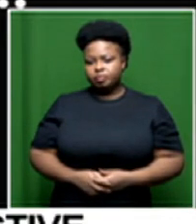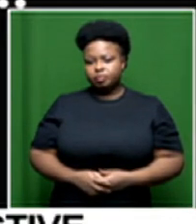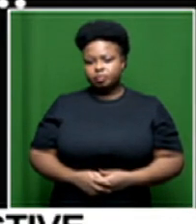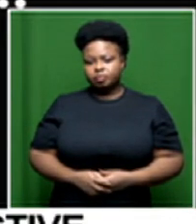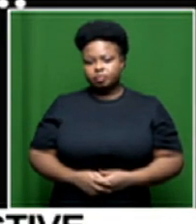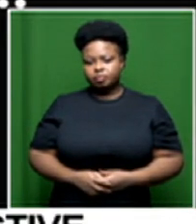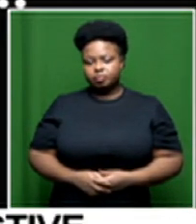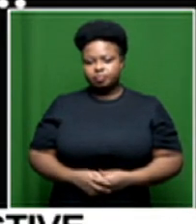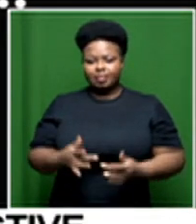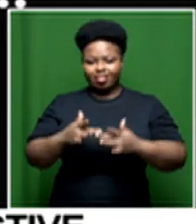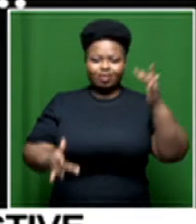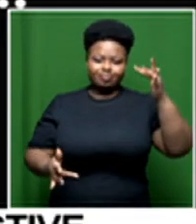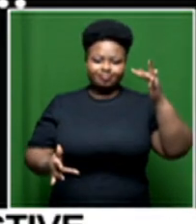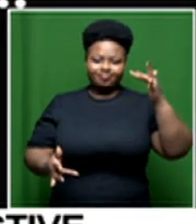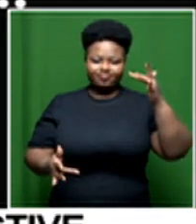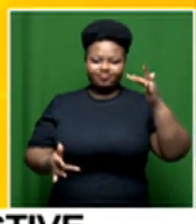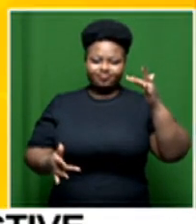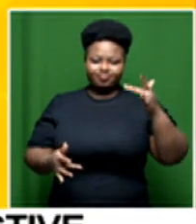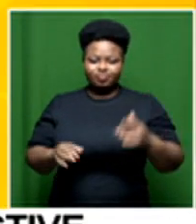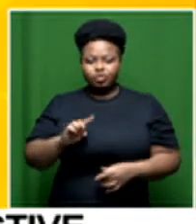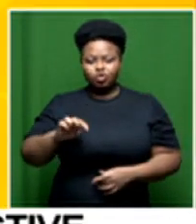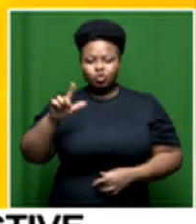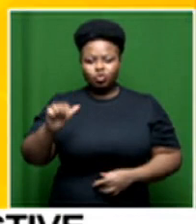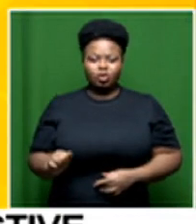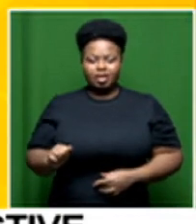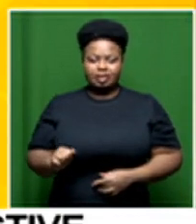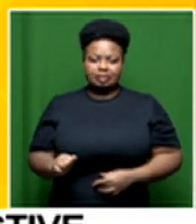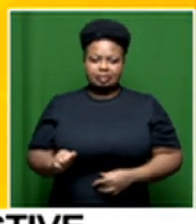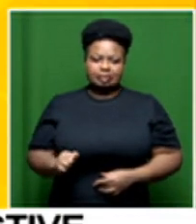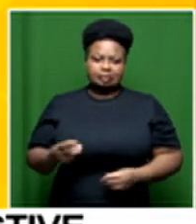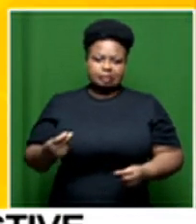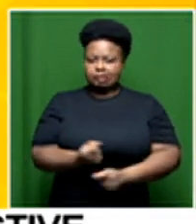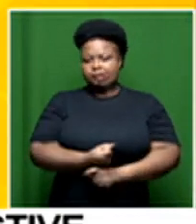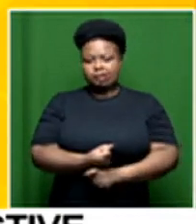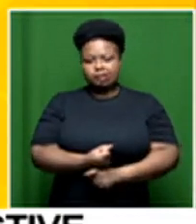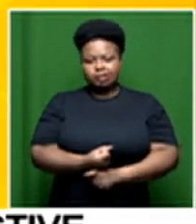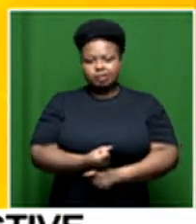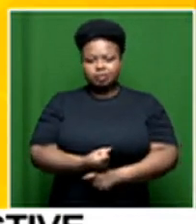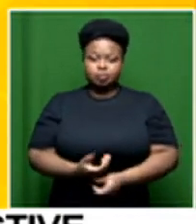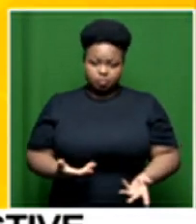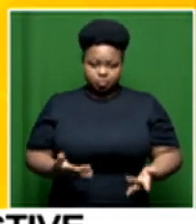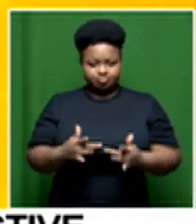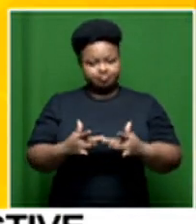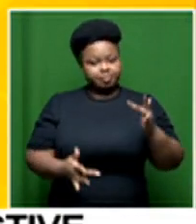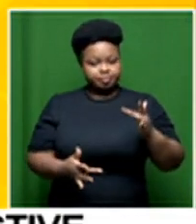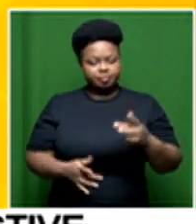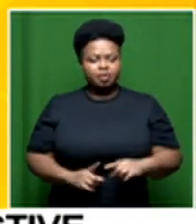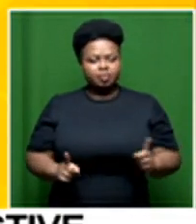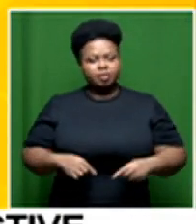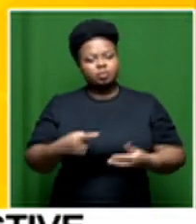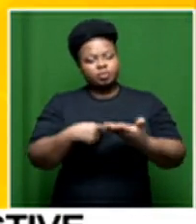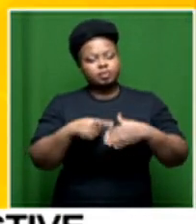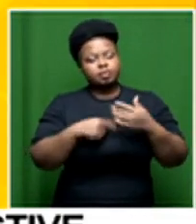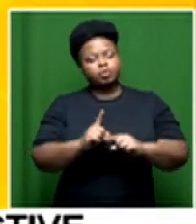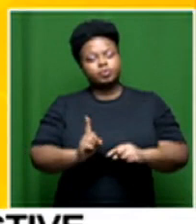Zola, are you? We seem to have just lost Zola there. The connection not too good. We've lost him a little bit there, but we're talking